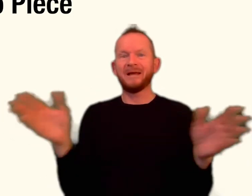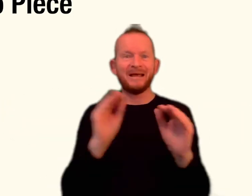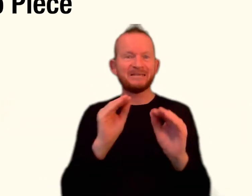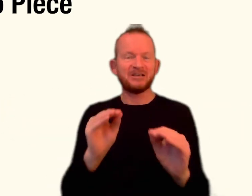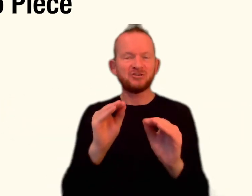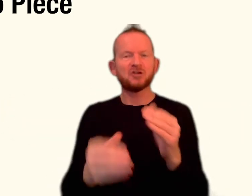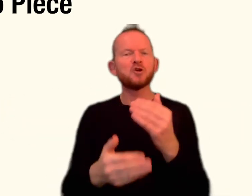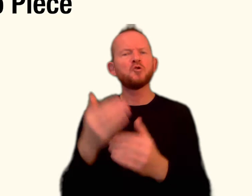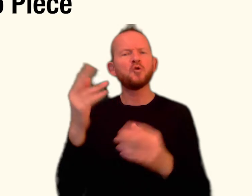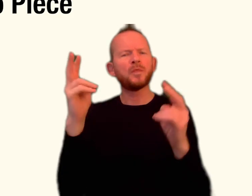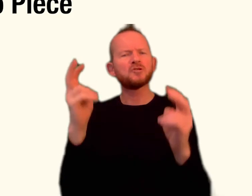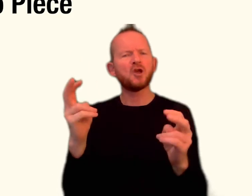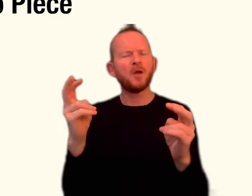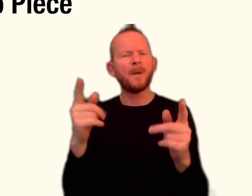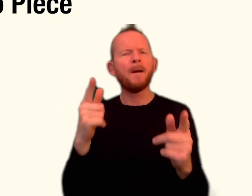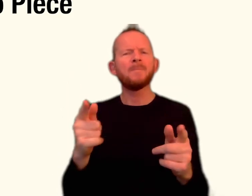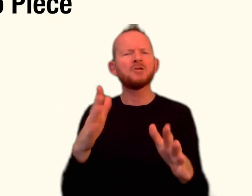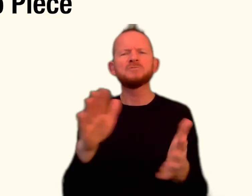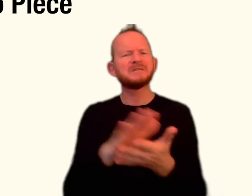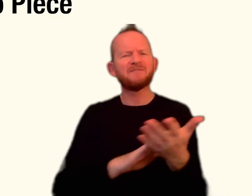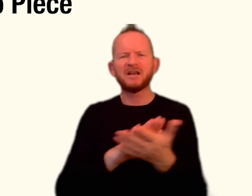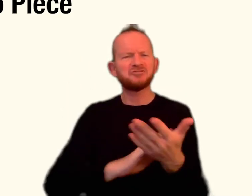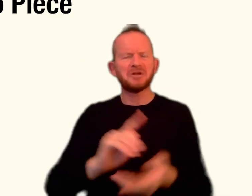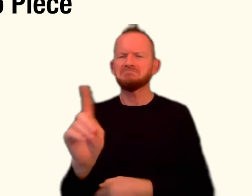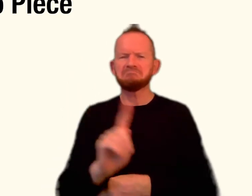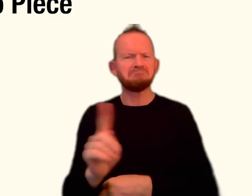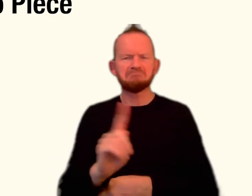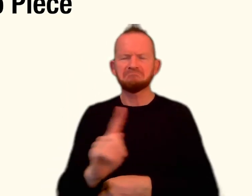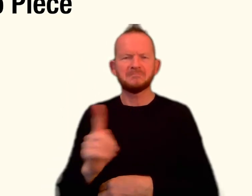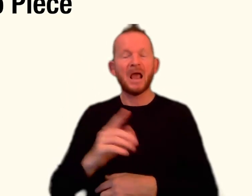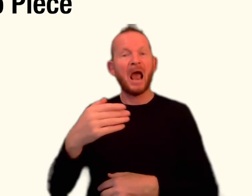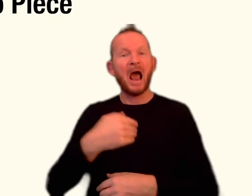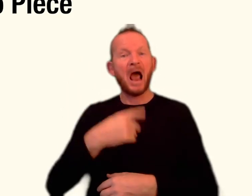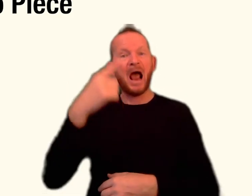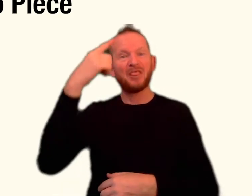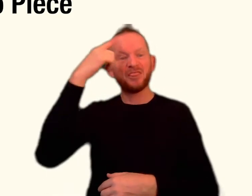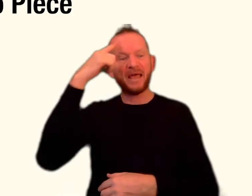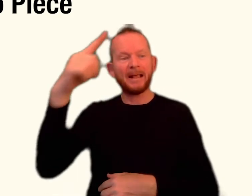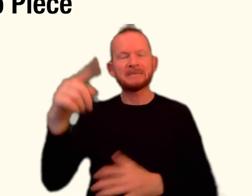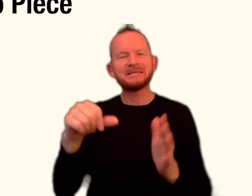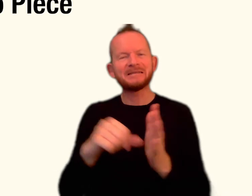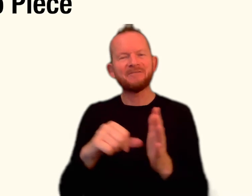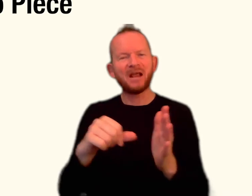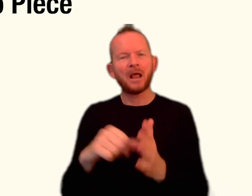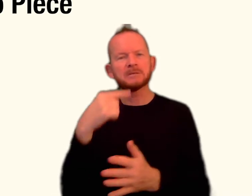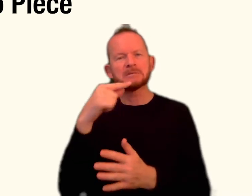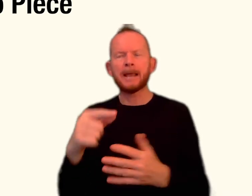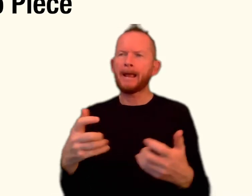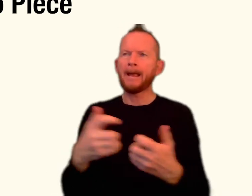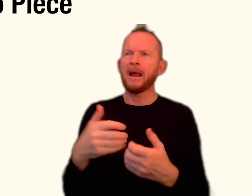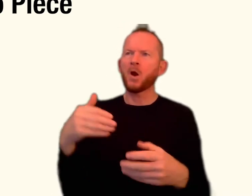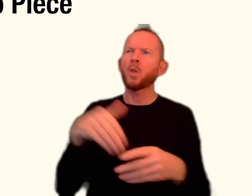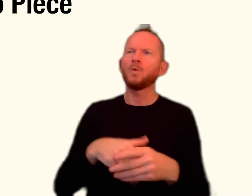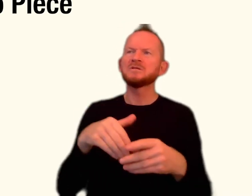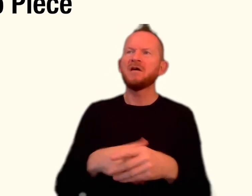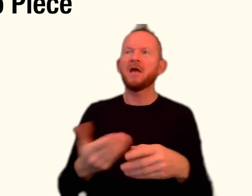knew the term, but not the definition. I think it's kind of difficult to say how